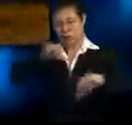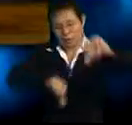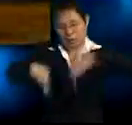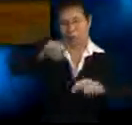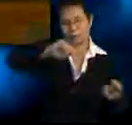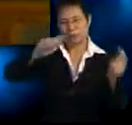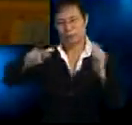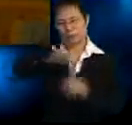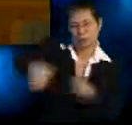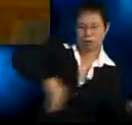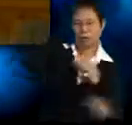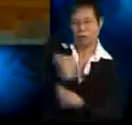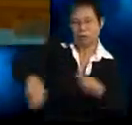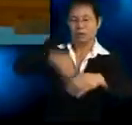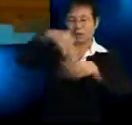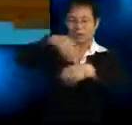Earth's crust.